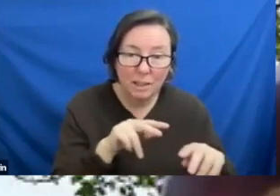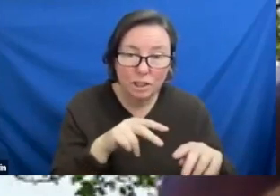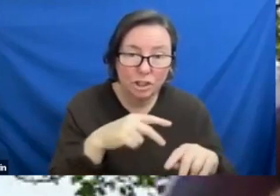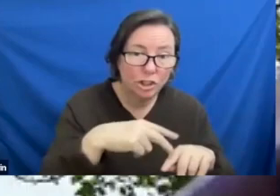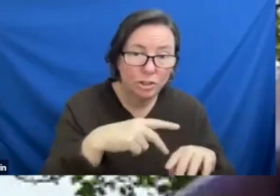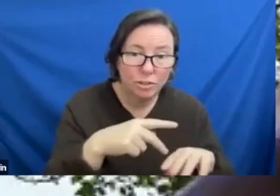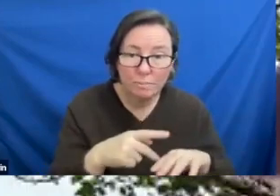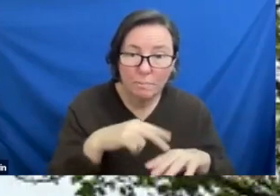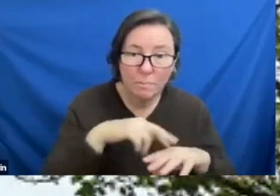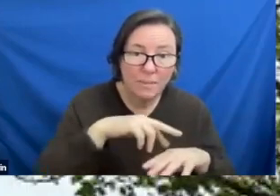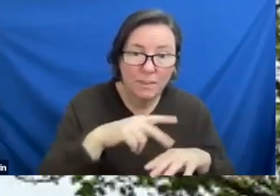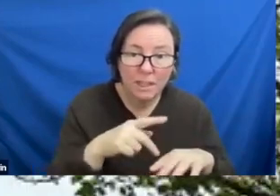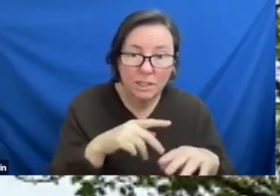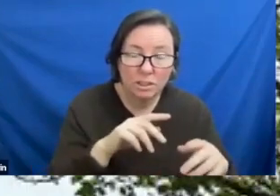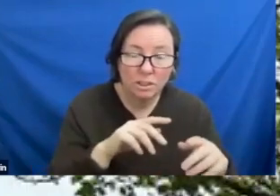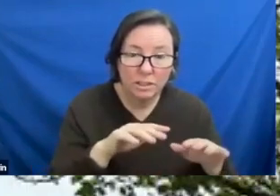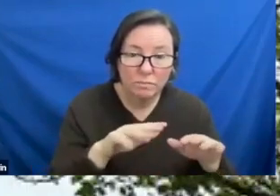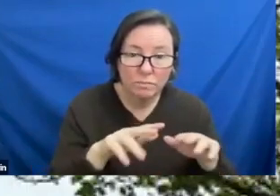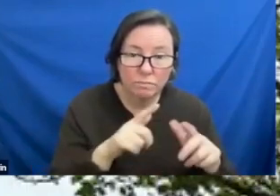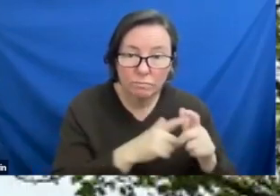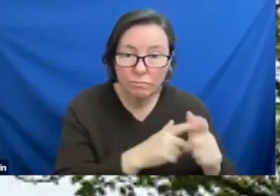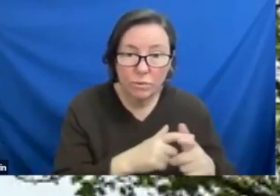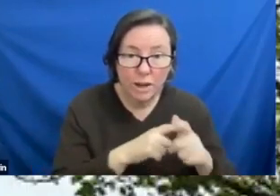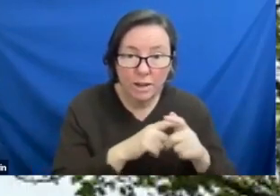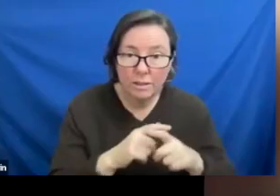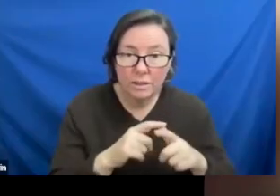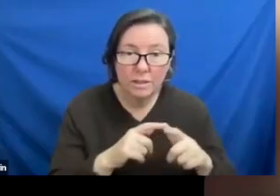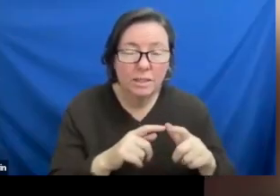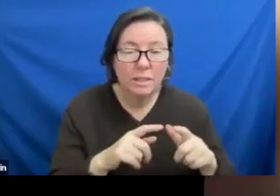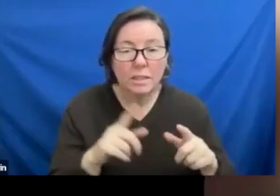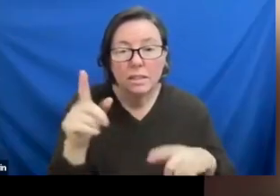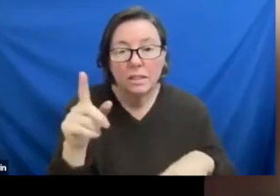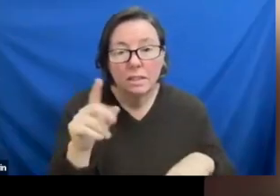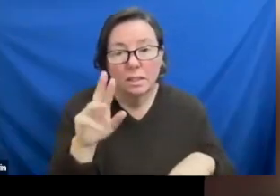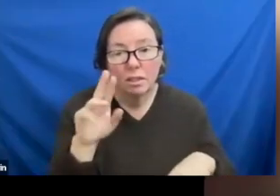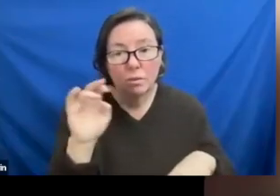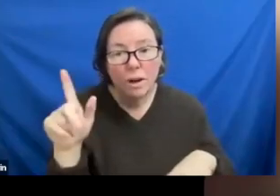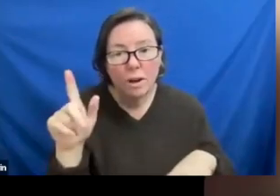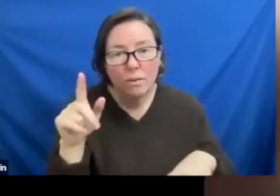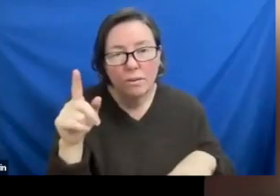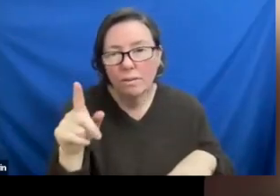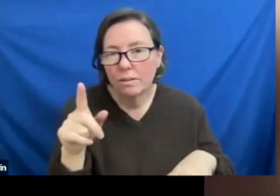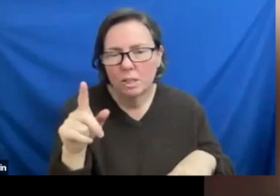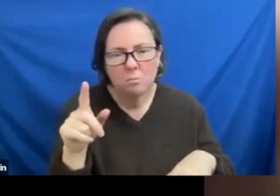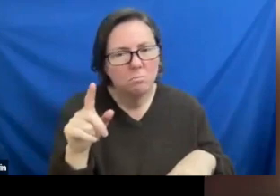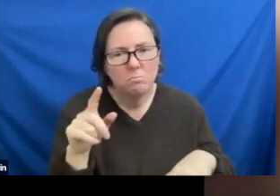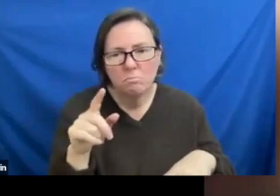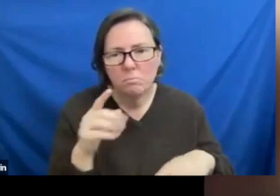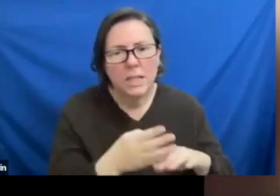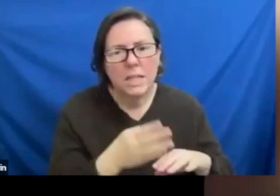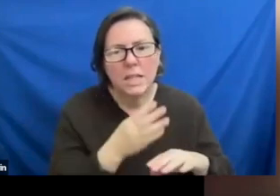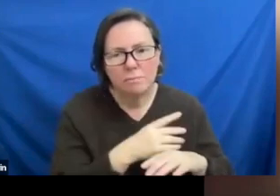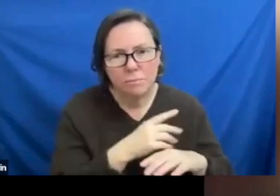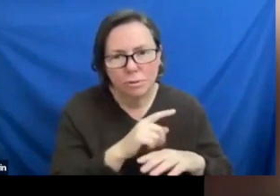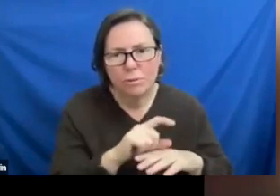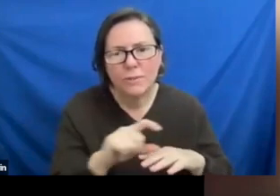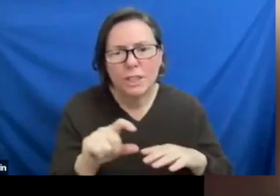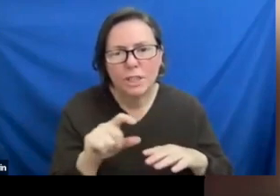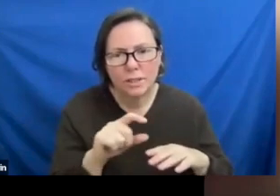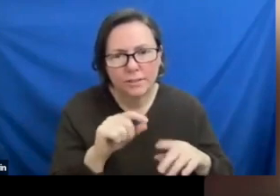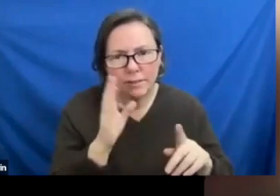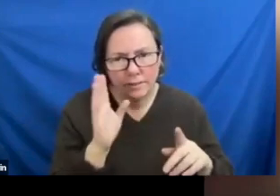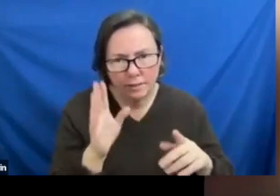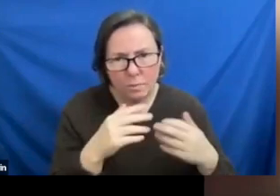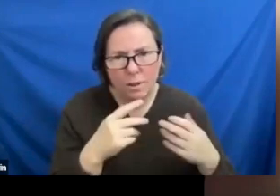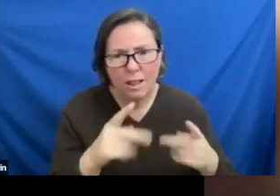we'll do one more and then we should close. So I think the improved rubber surface will allow